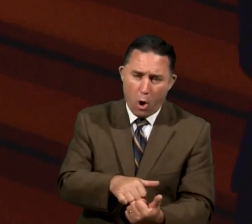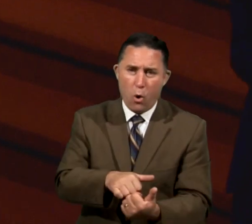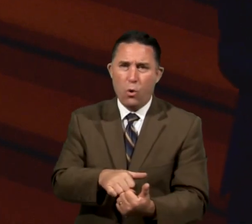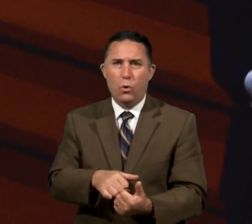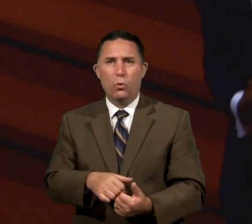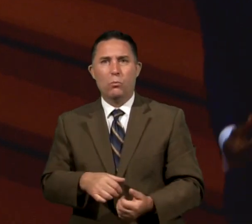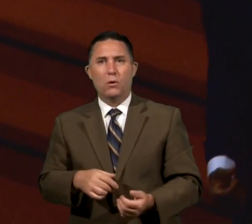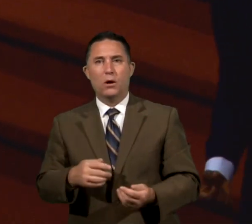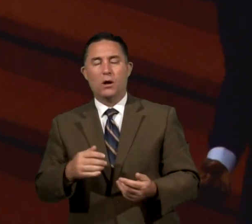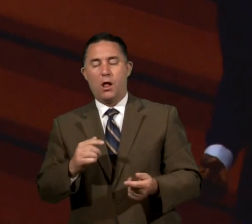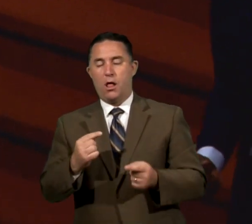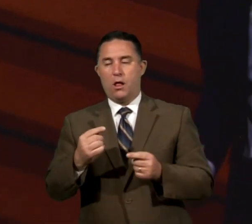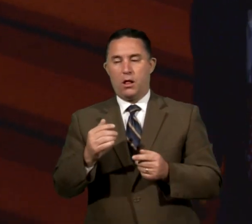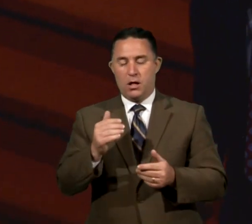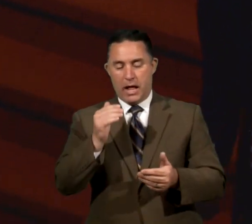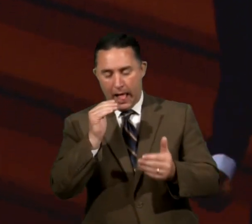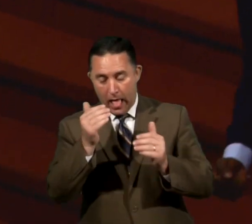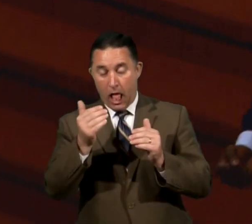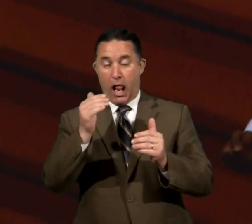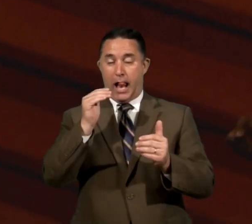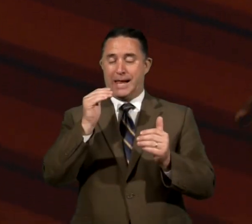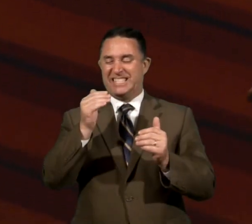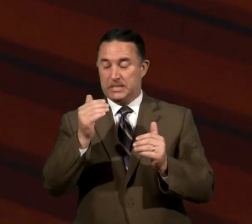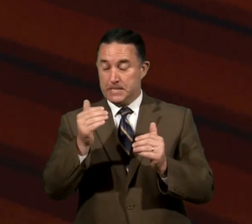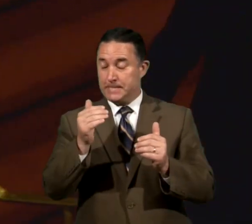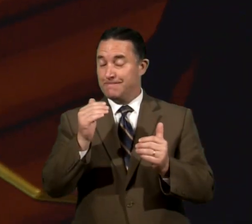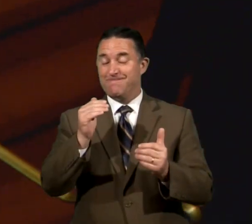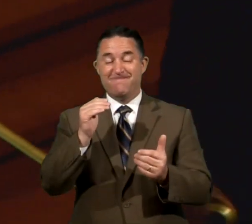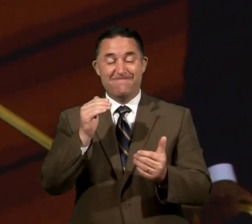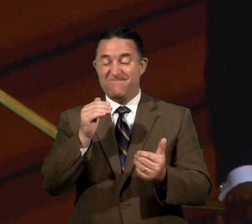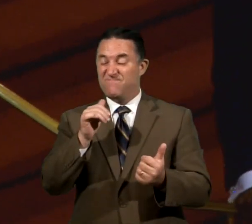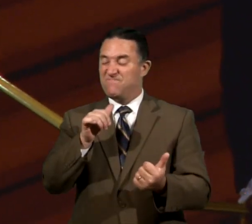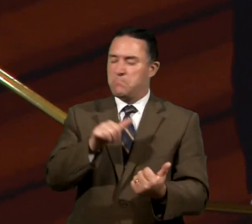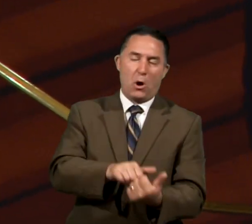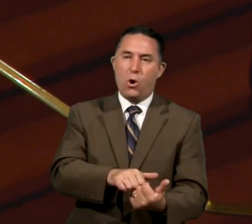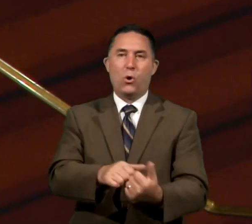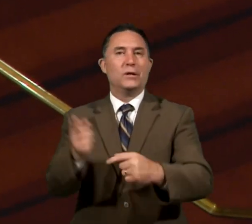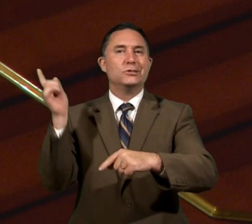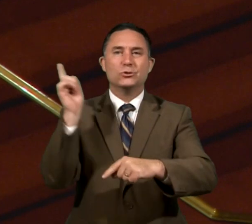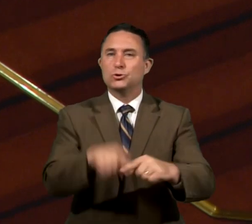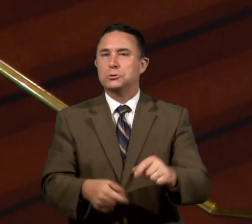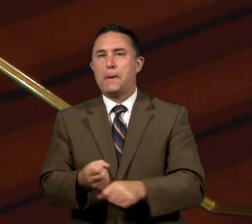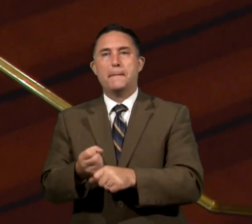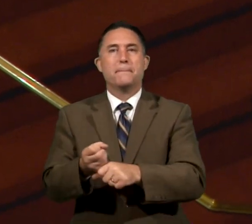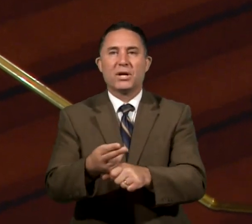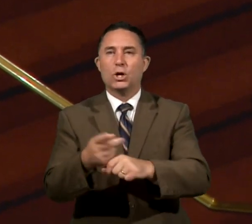He was trying to wrestle his way out of it, but he couldn't.